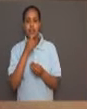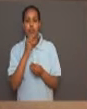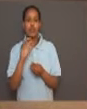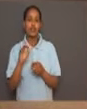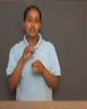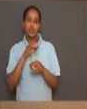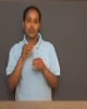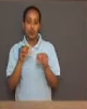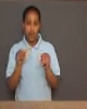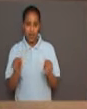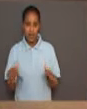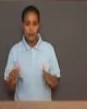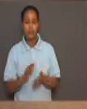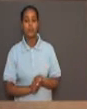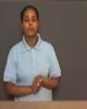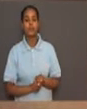soil.